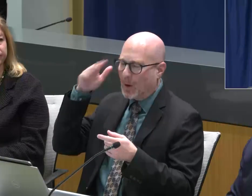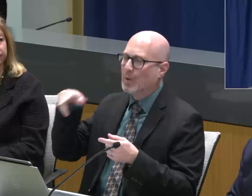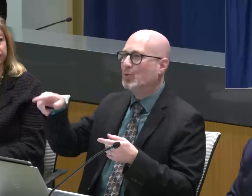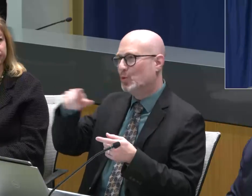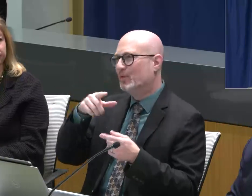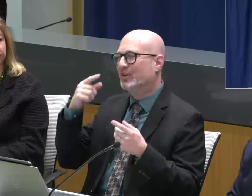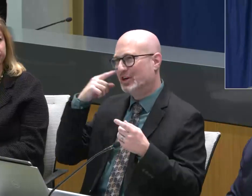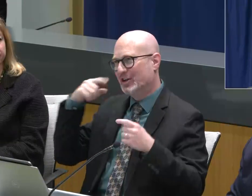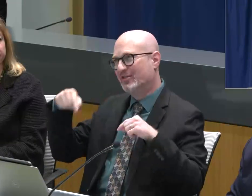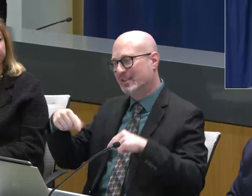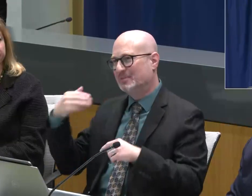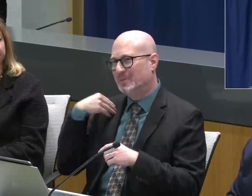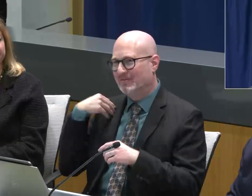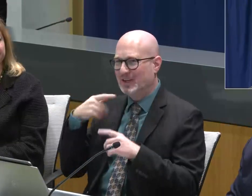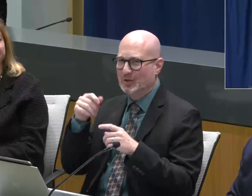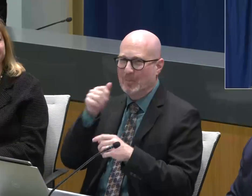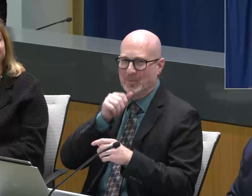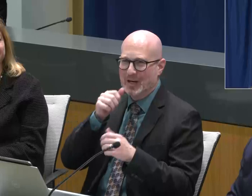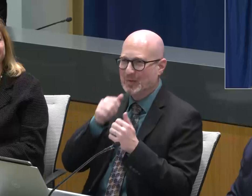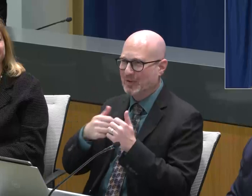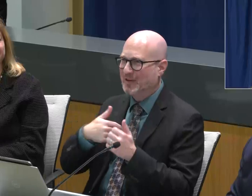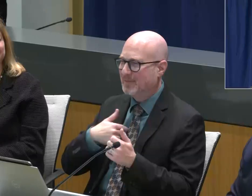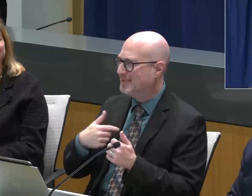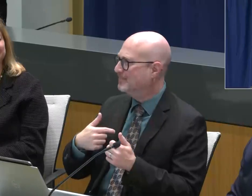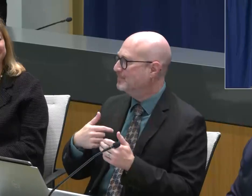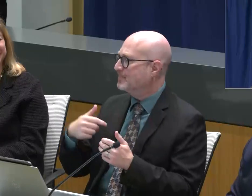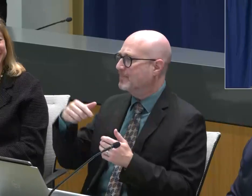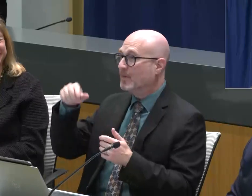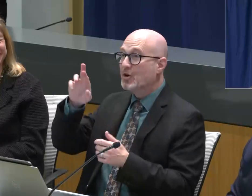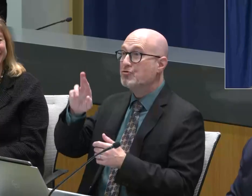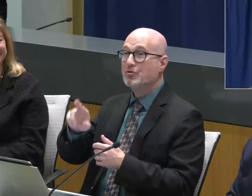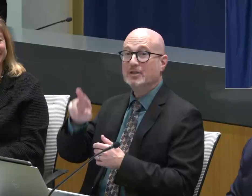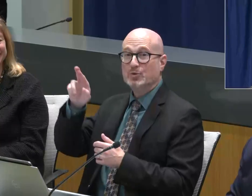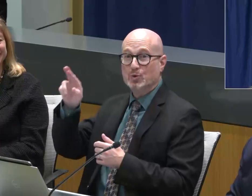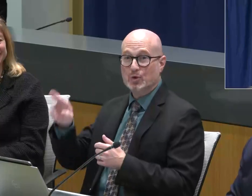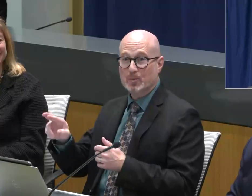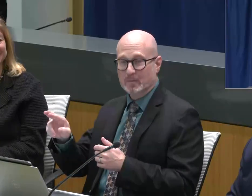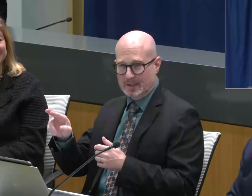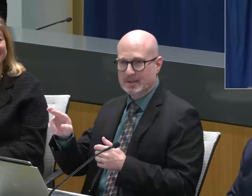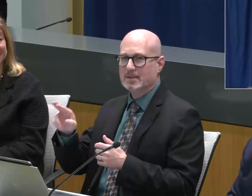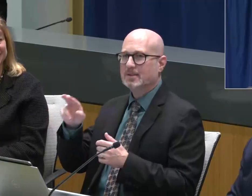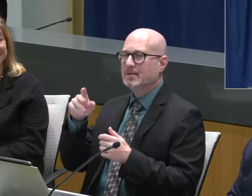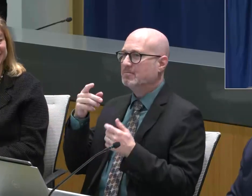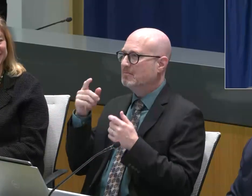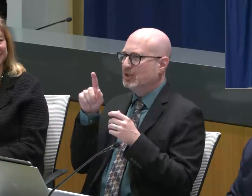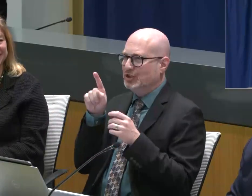First, restrooms. I know that you've heard this before, so bear with me.